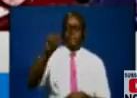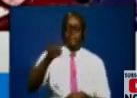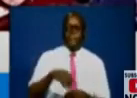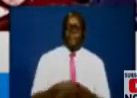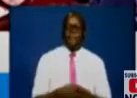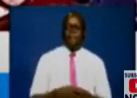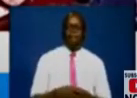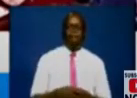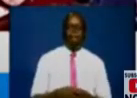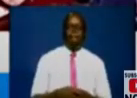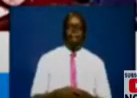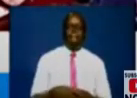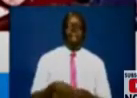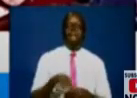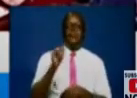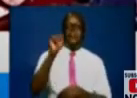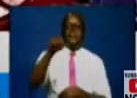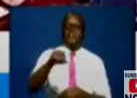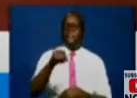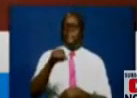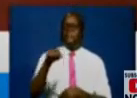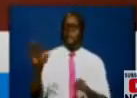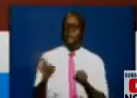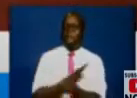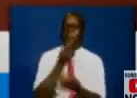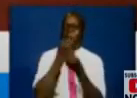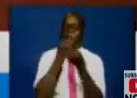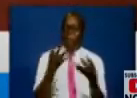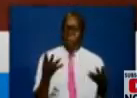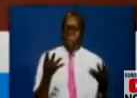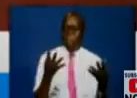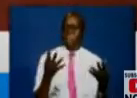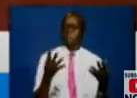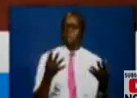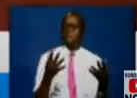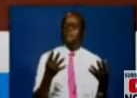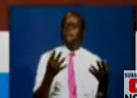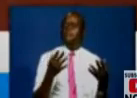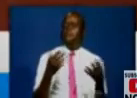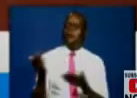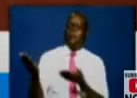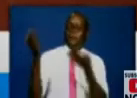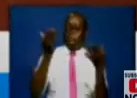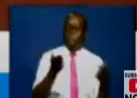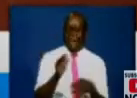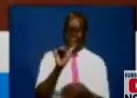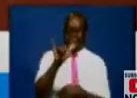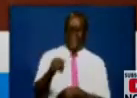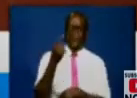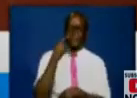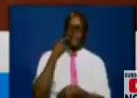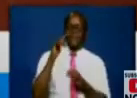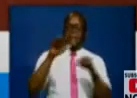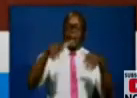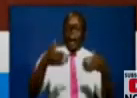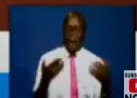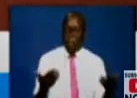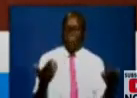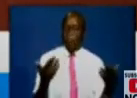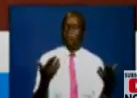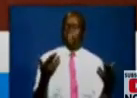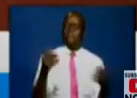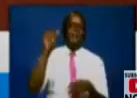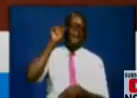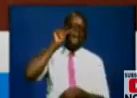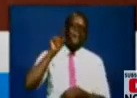Yes, Mr. Speaker, I've been fully informed. Mr. Speaker, allow me to also put across that you have seen the manner with which this gender,